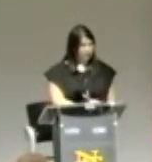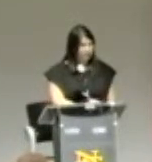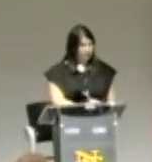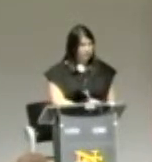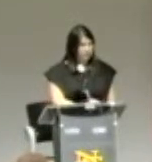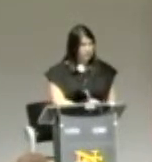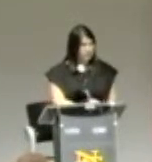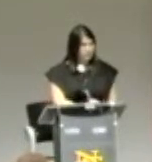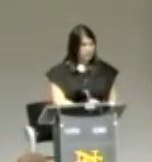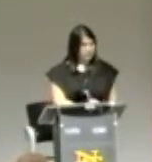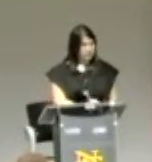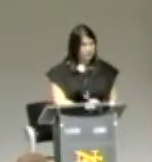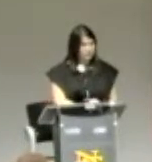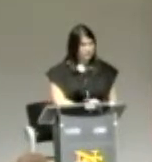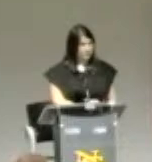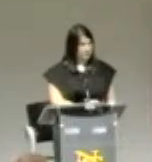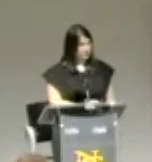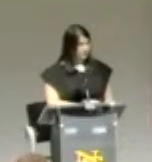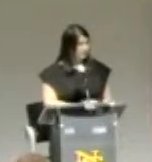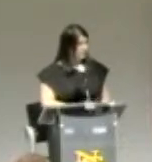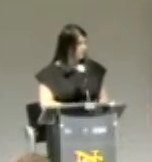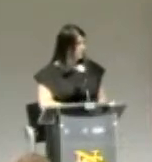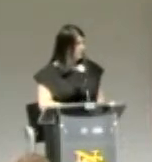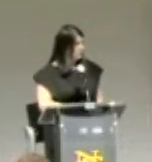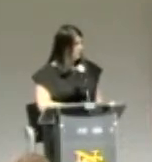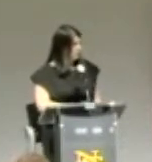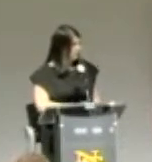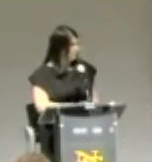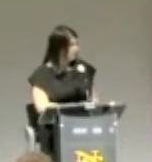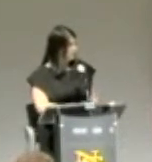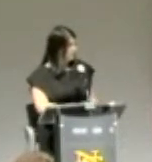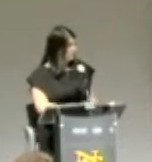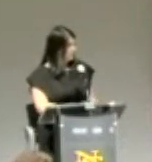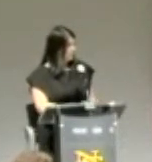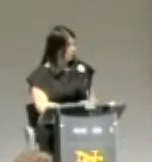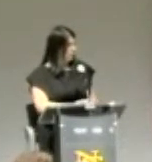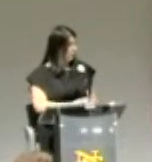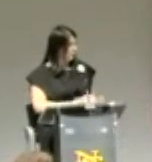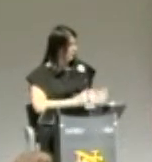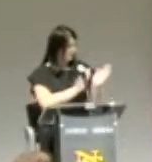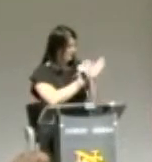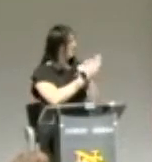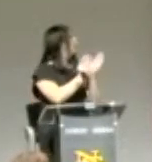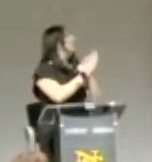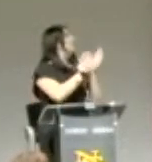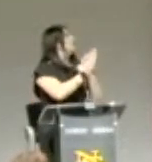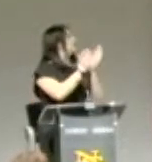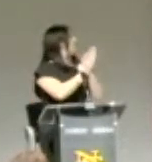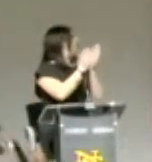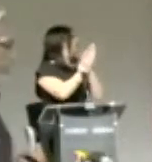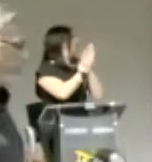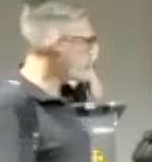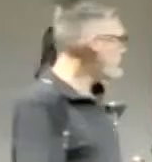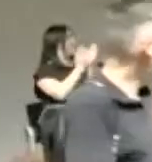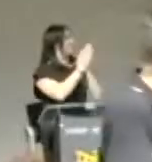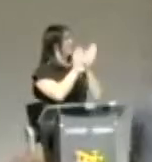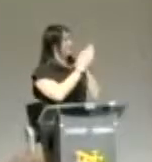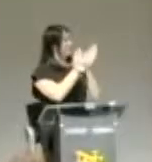So Saturday will be the exact 20th anniversary of this college beginning. Woo. We